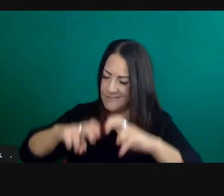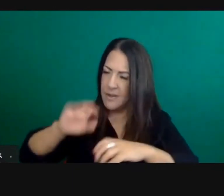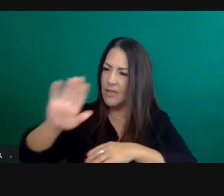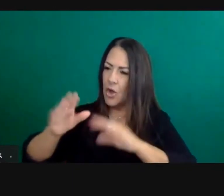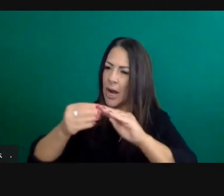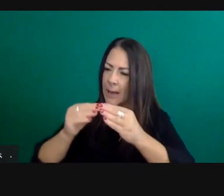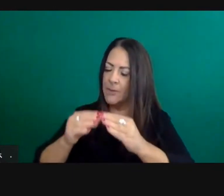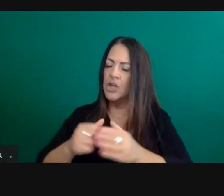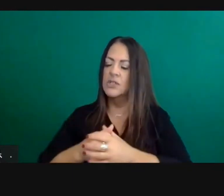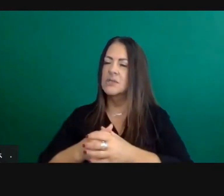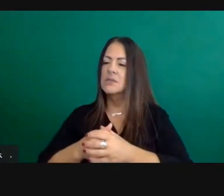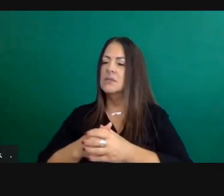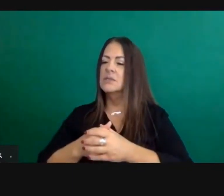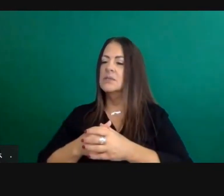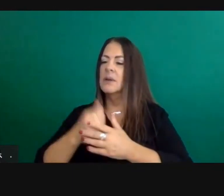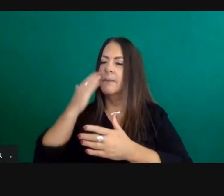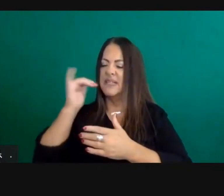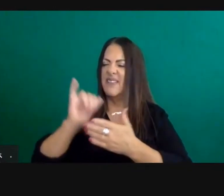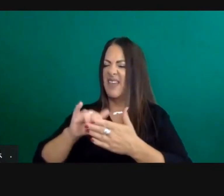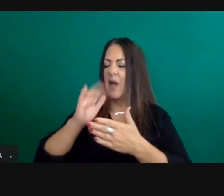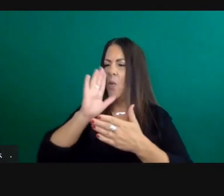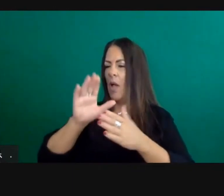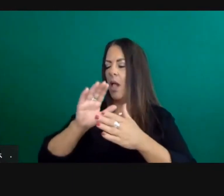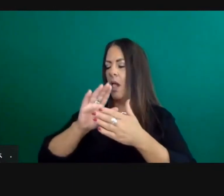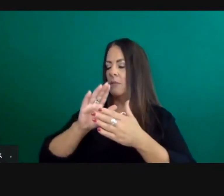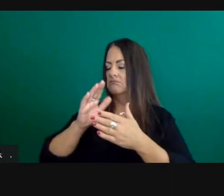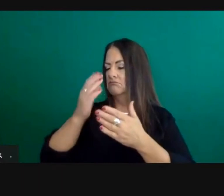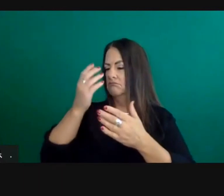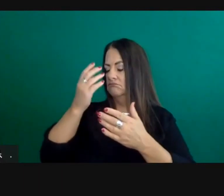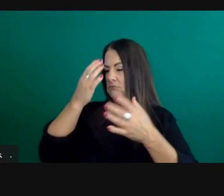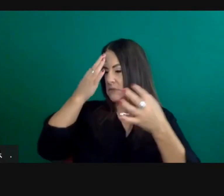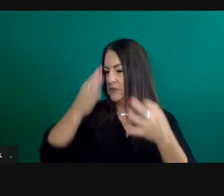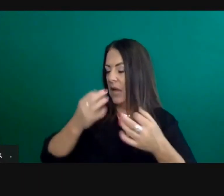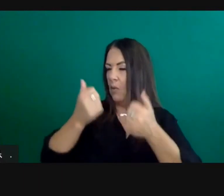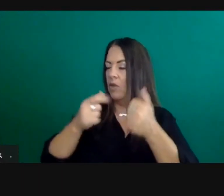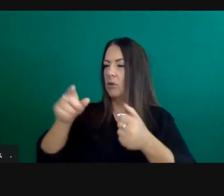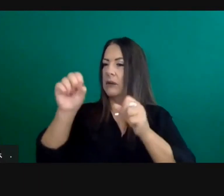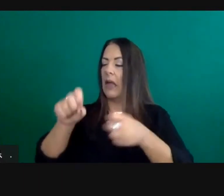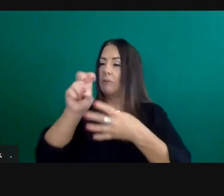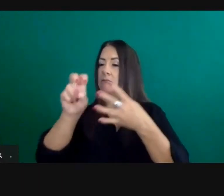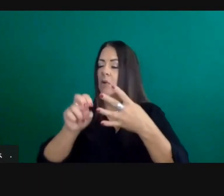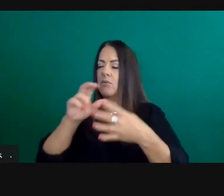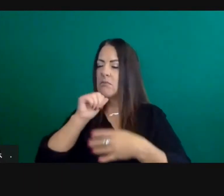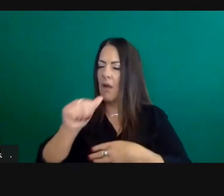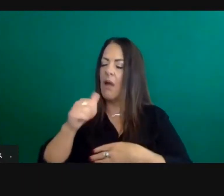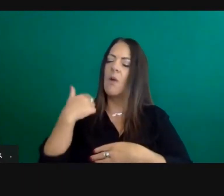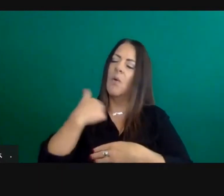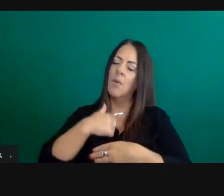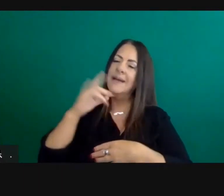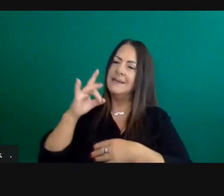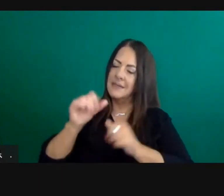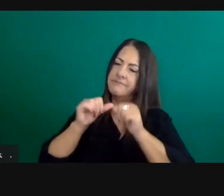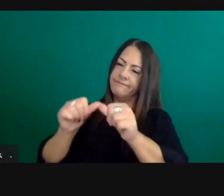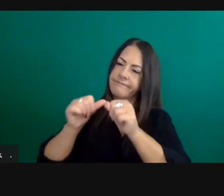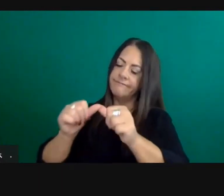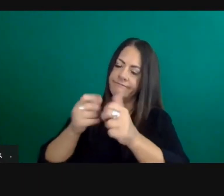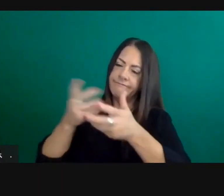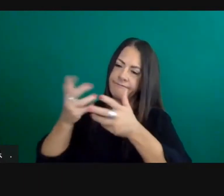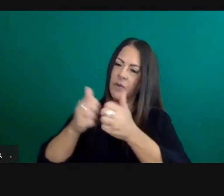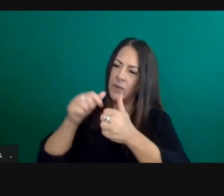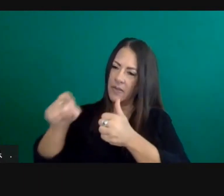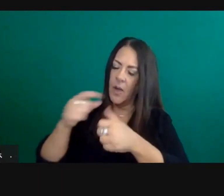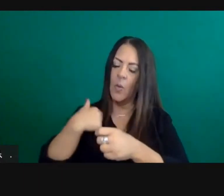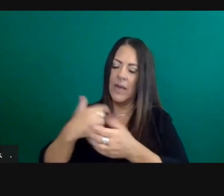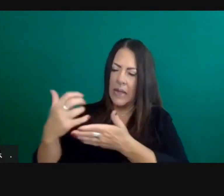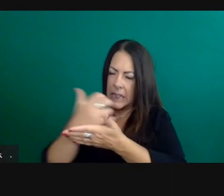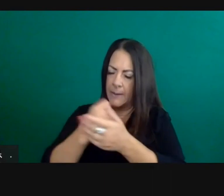impact their tier assignment, we do that. We receive that request from San Francisco, and that's an ongoing effort with them to make sure that we have accurate data